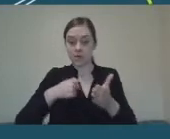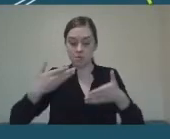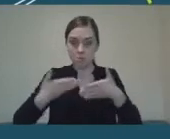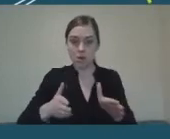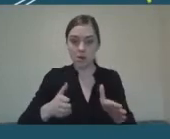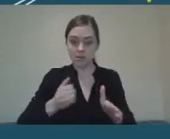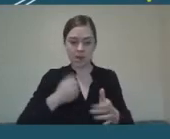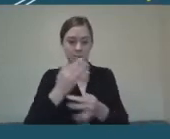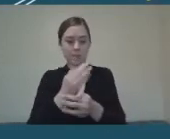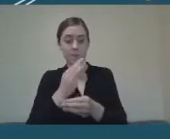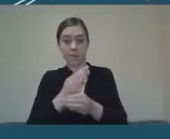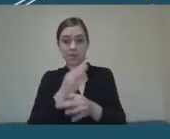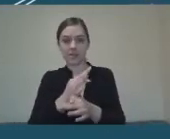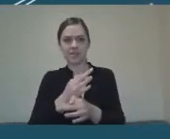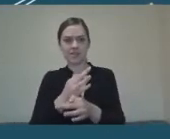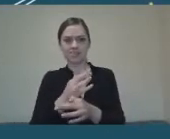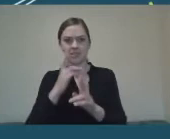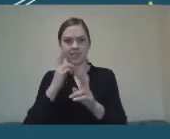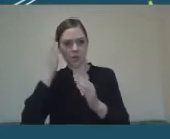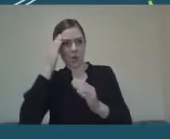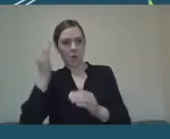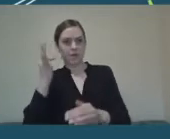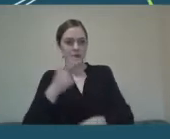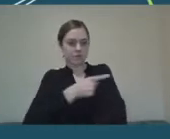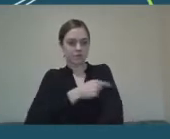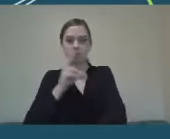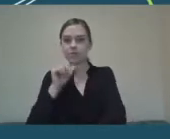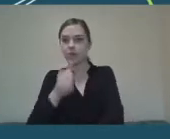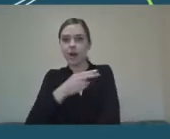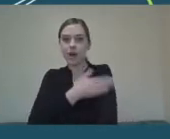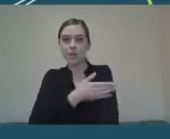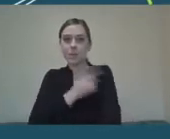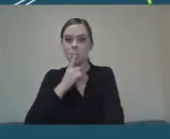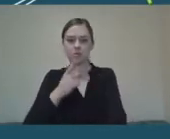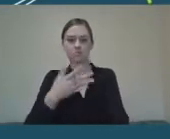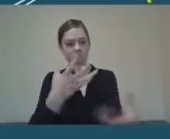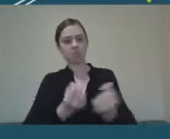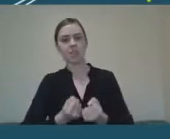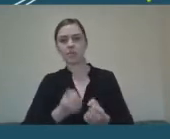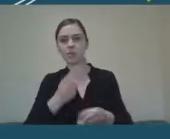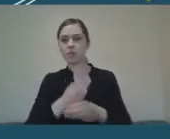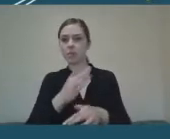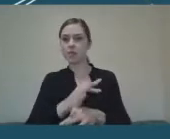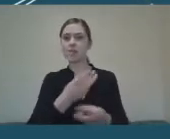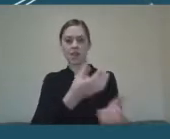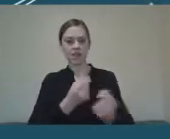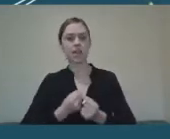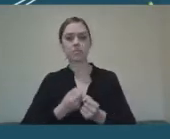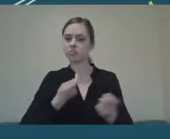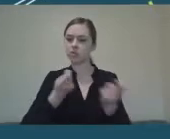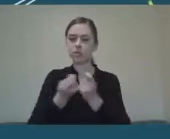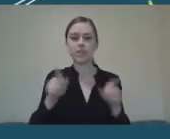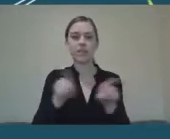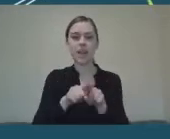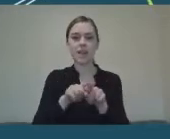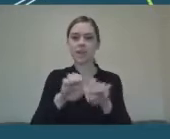that I was going to be born without an arm. And they took it in their stride. They decided, we are going to treat her exactly the same as everyone